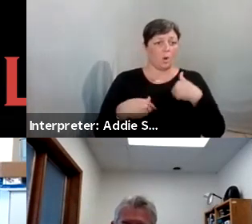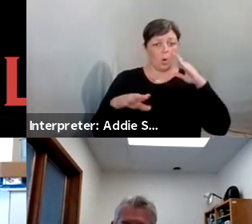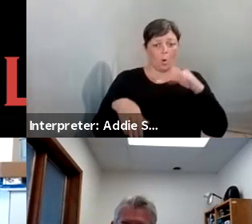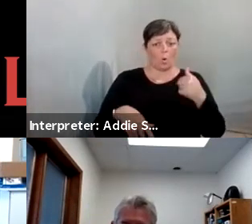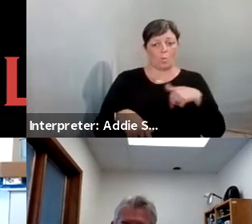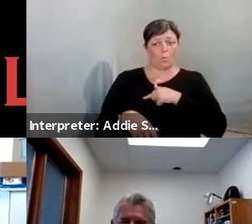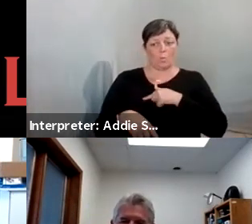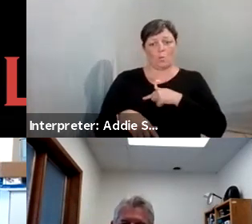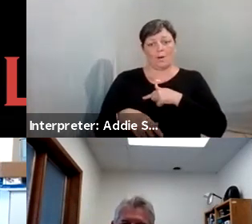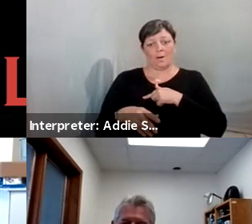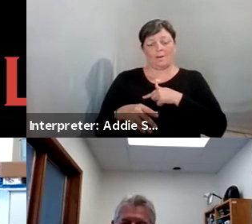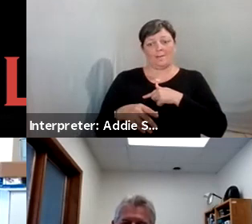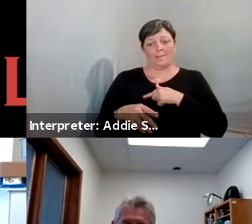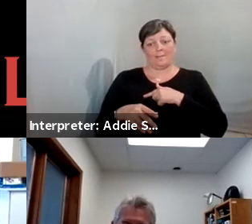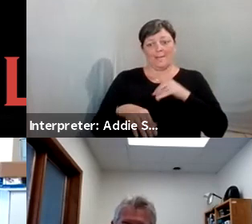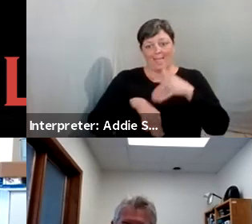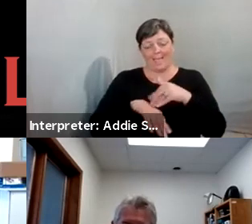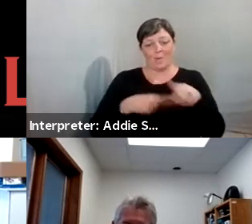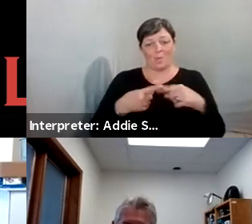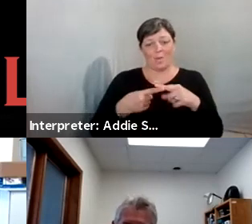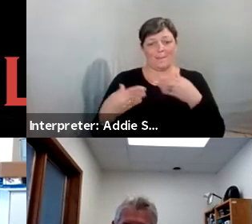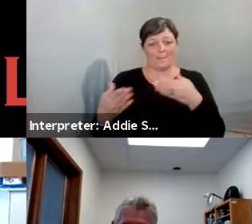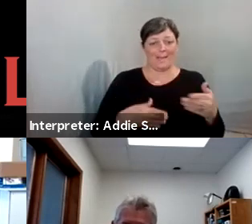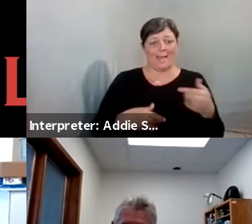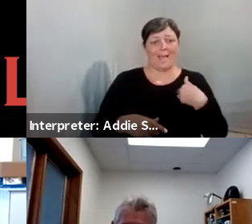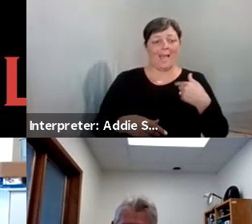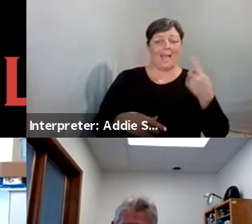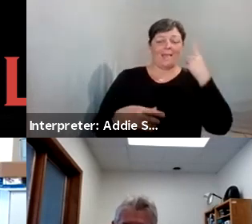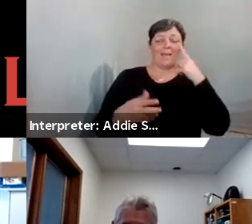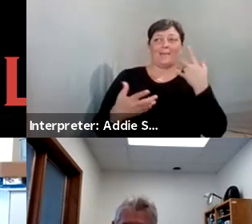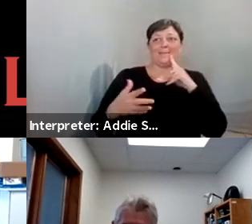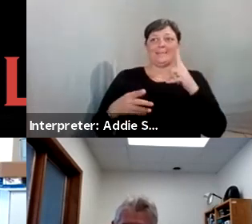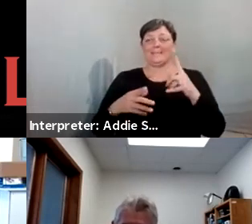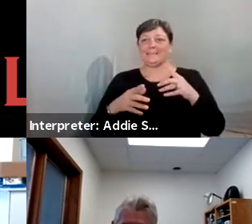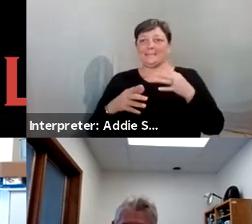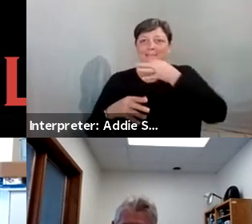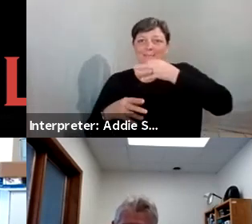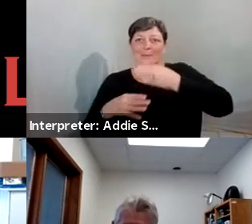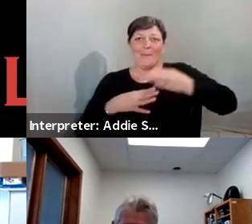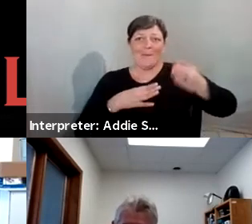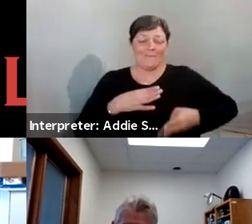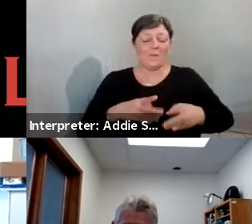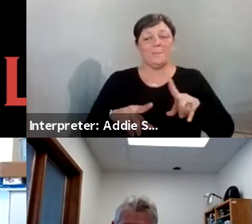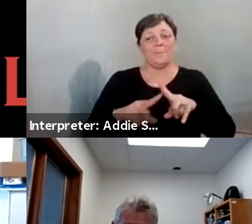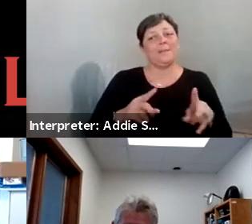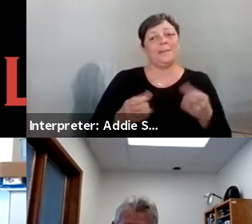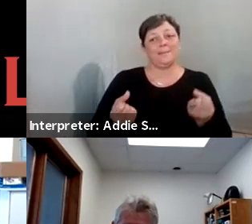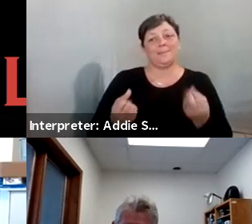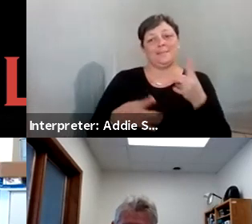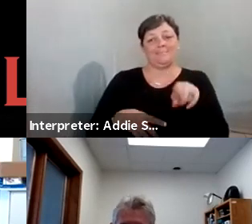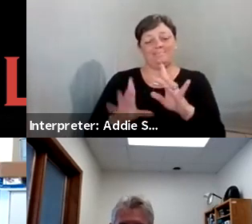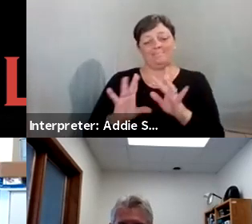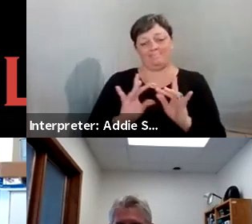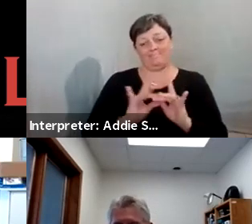when I planned this series. I was hoping that we would see the coming out of all of this, but as many of you have dropped in the chat and